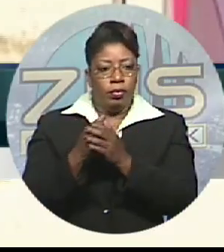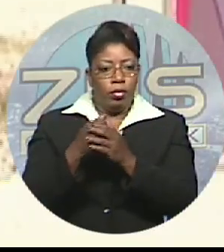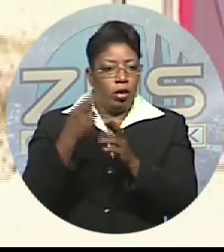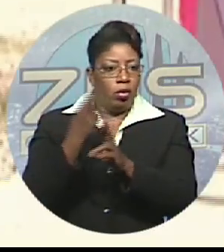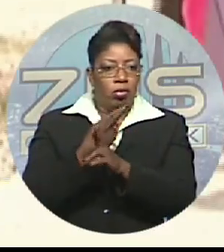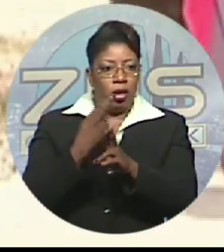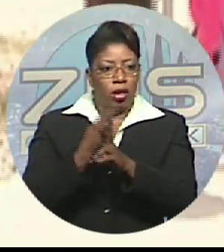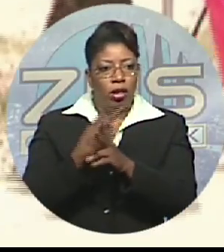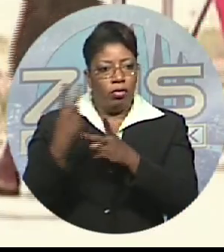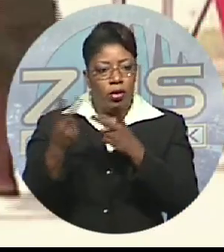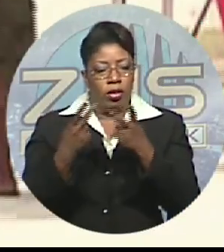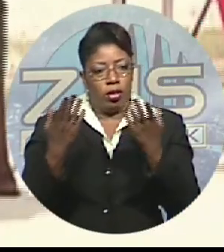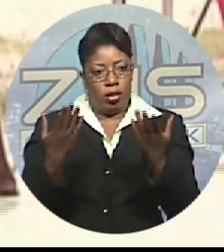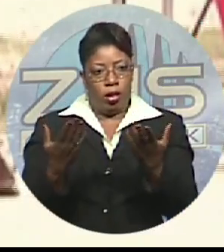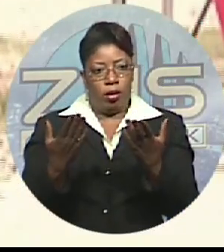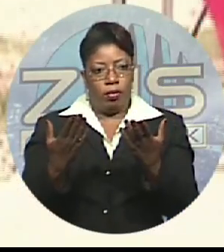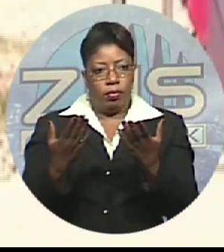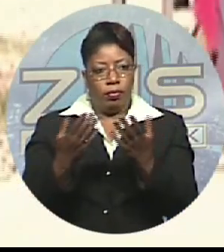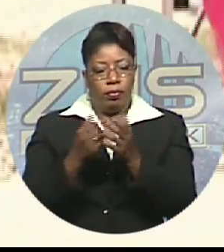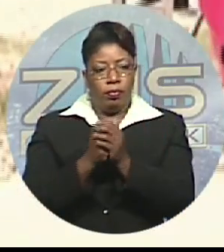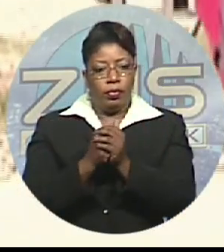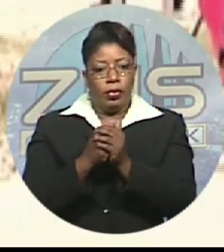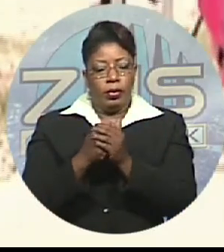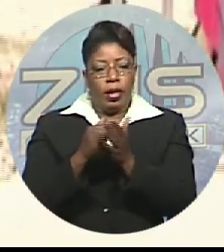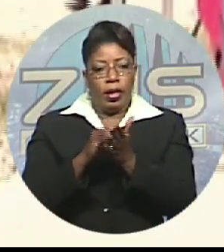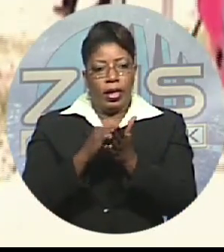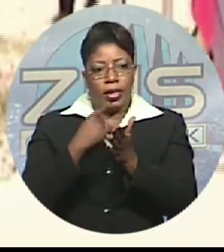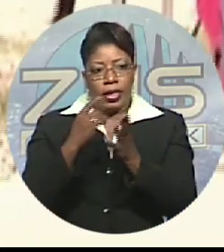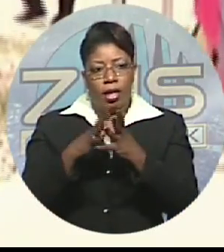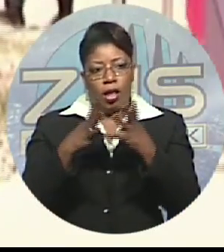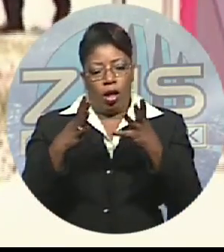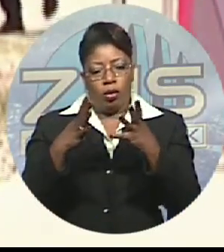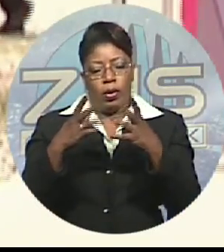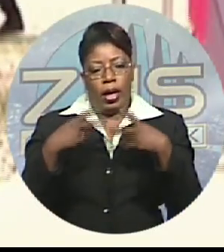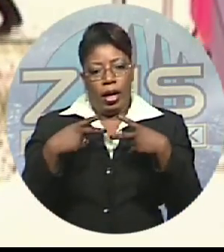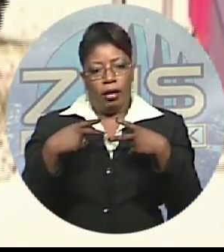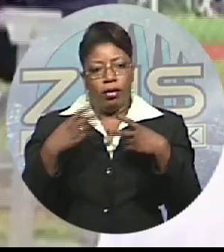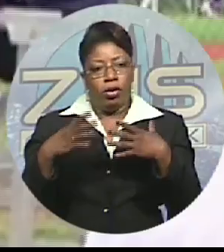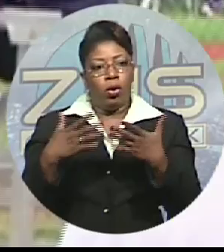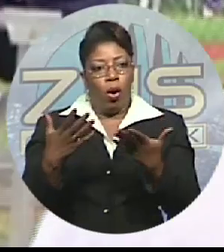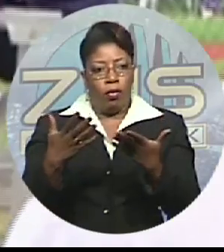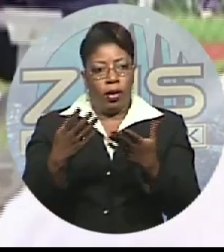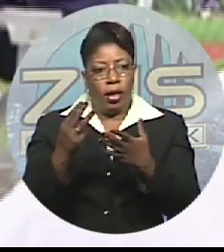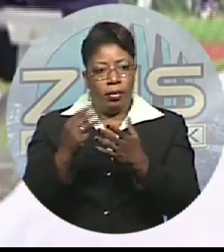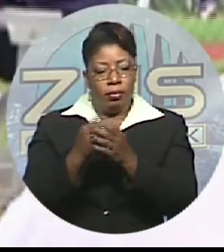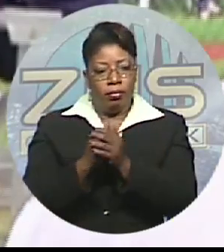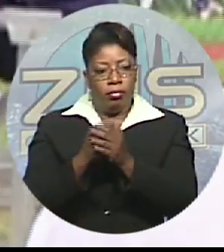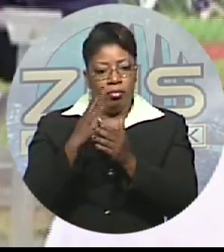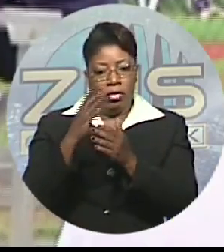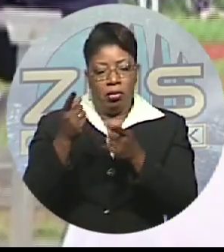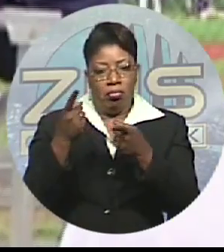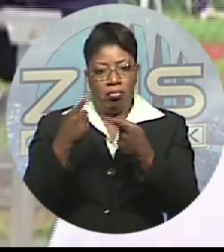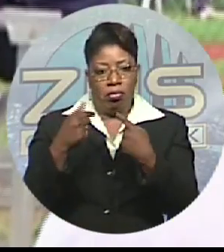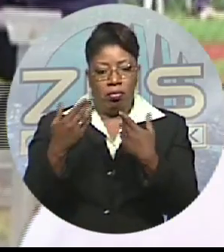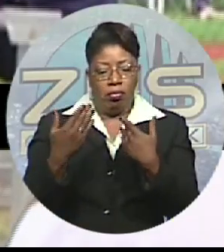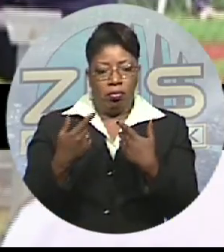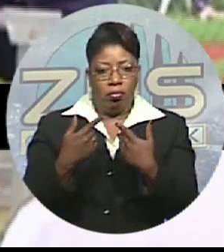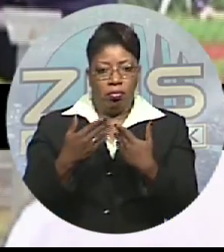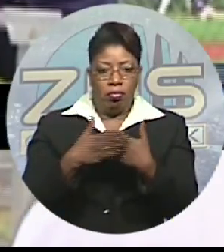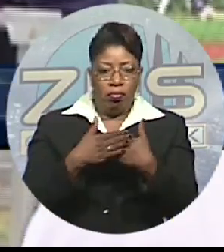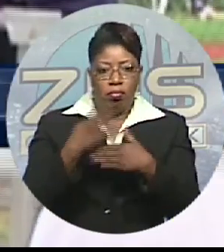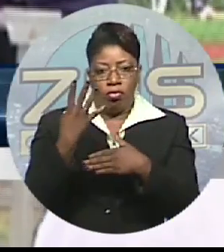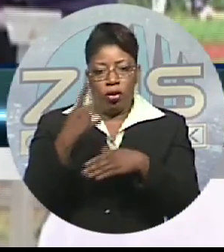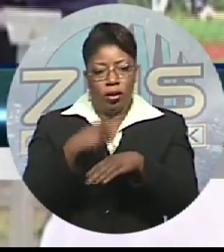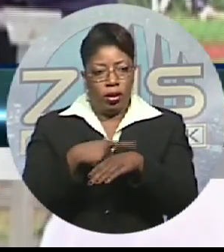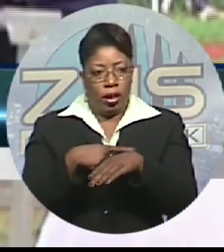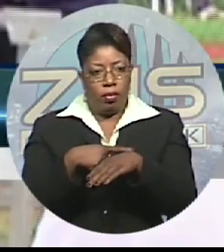visitors to our shores. And that says a lot for what we have to offer between the white lines. For me, coming back the fourth time, that says it